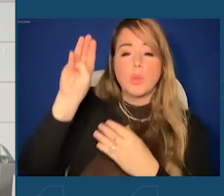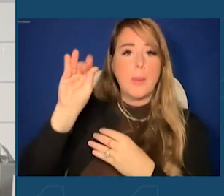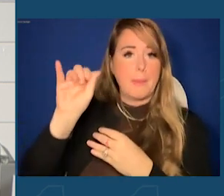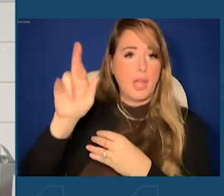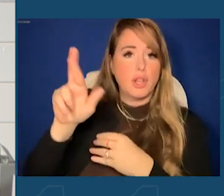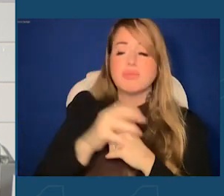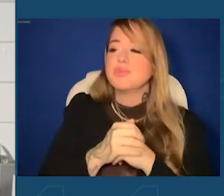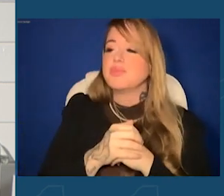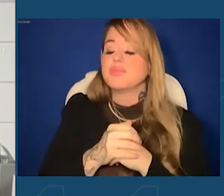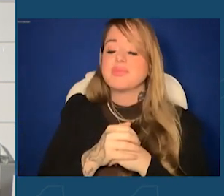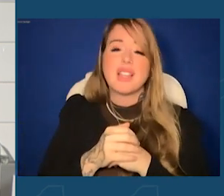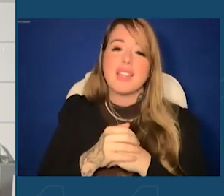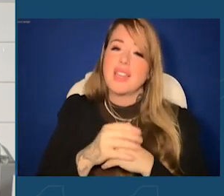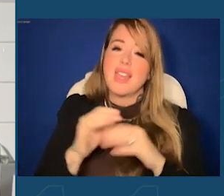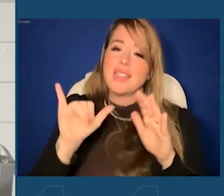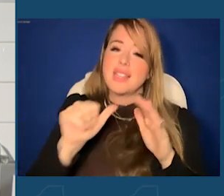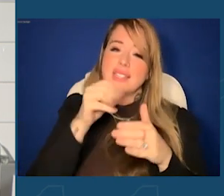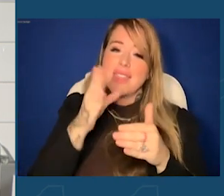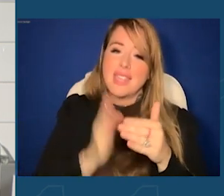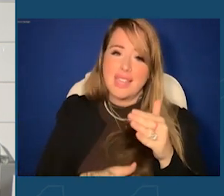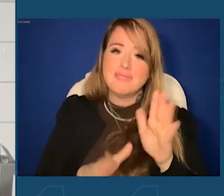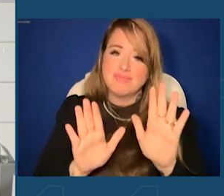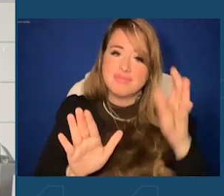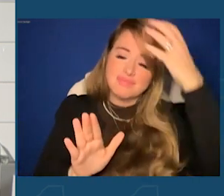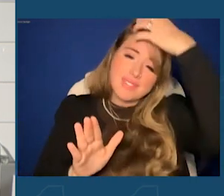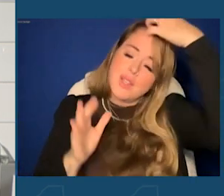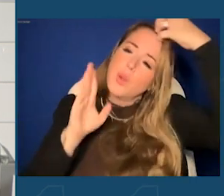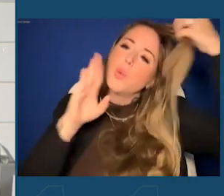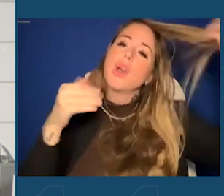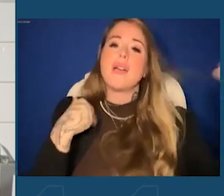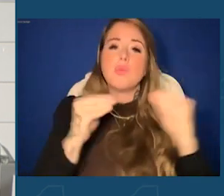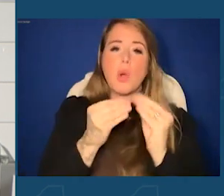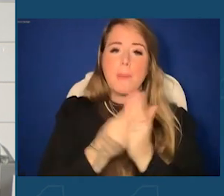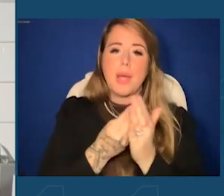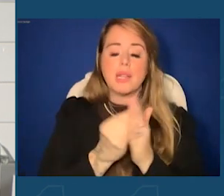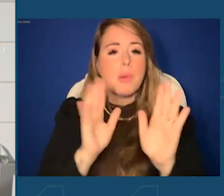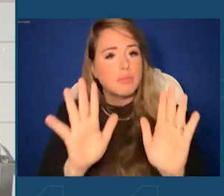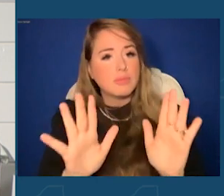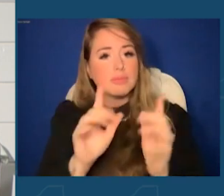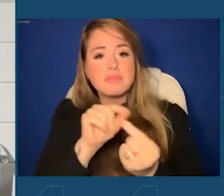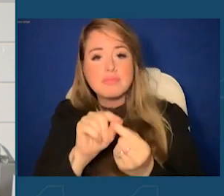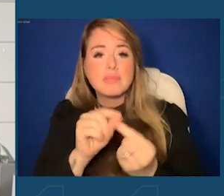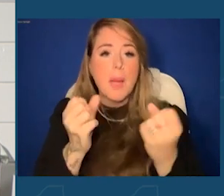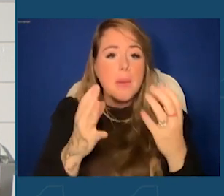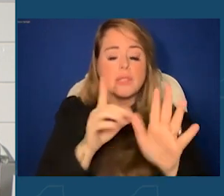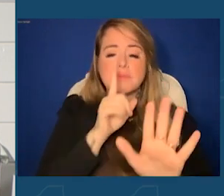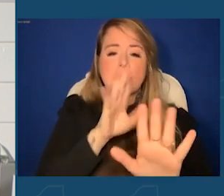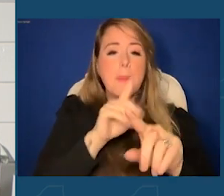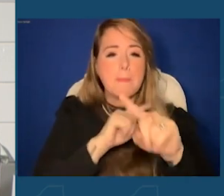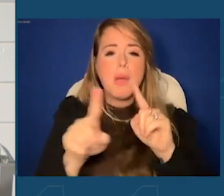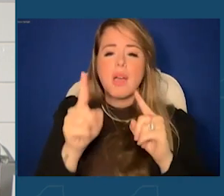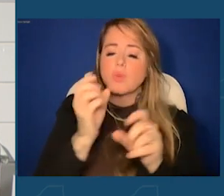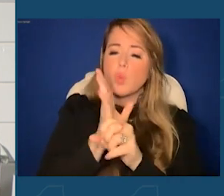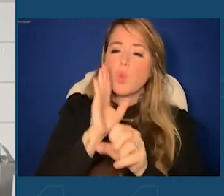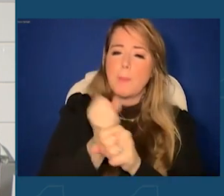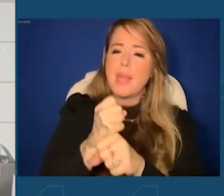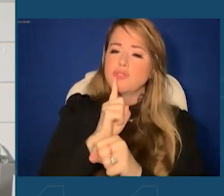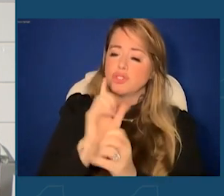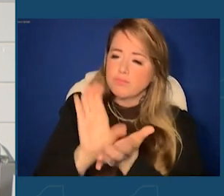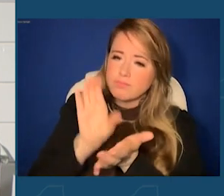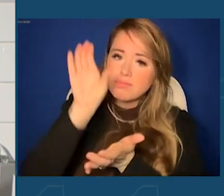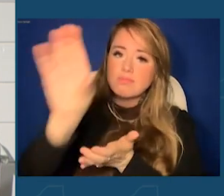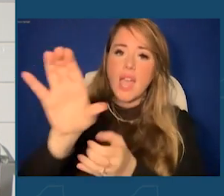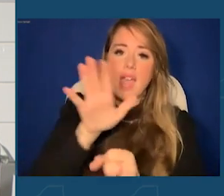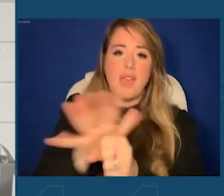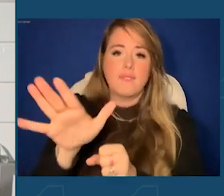sure that's not the end of it, we'll just leave it at that right now, but we're going to make sure you have what you need, Mayor. We're going to make sure you have what you need because we are committed to getting this